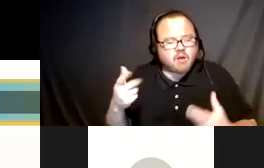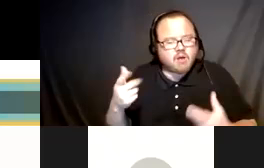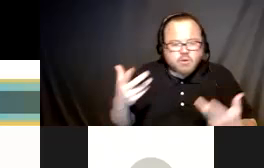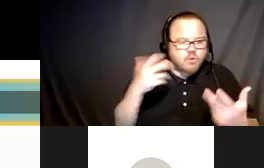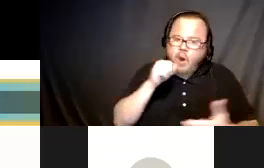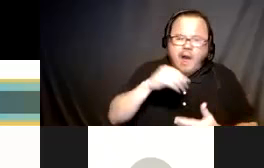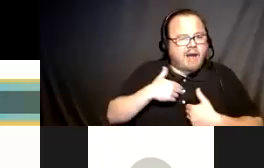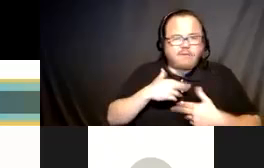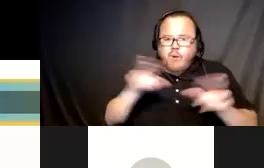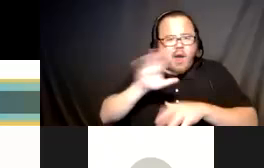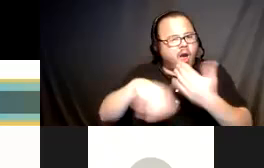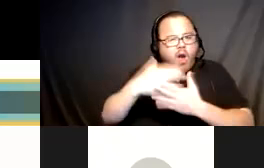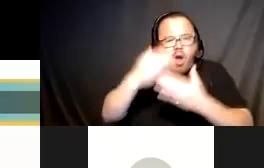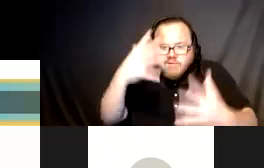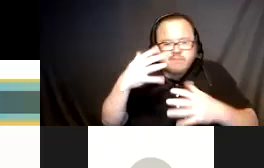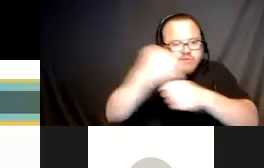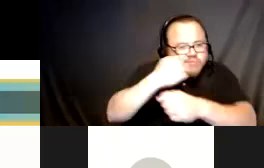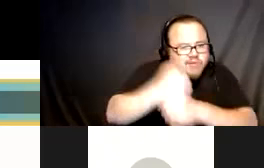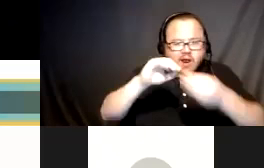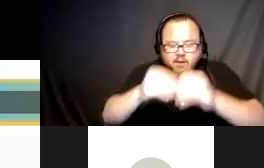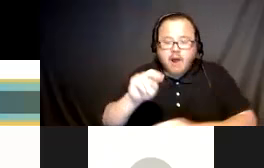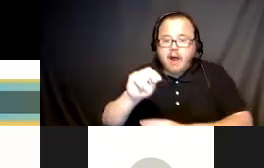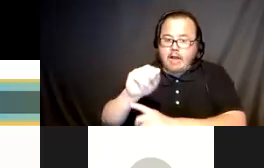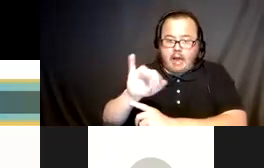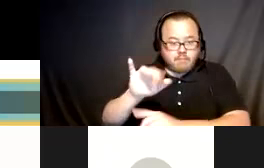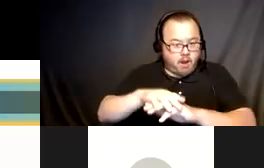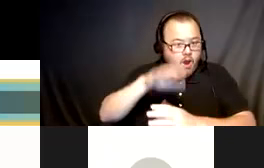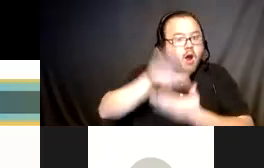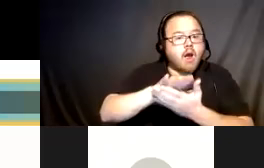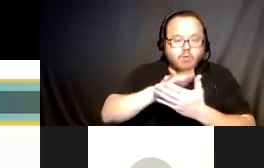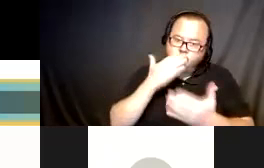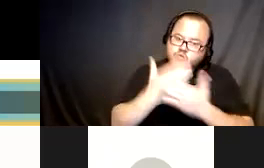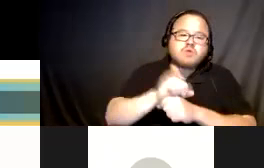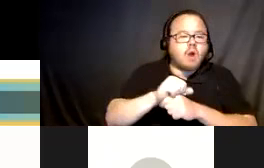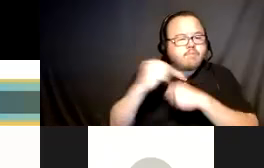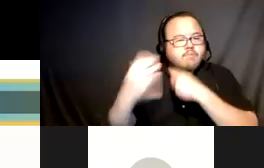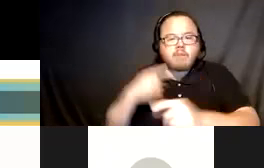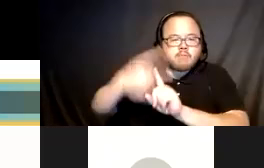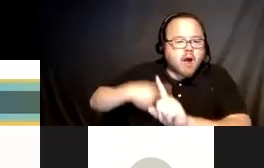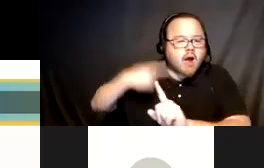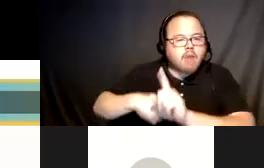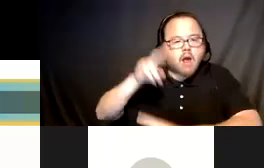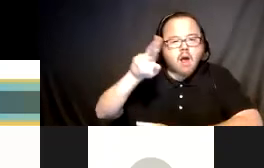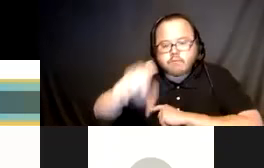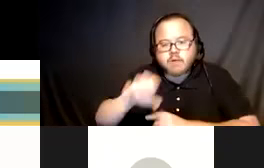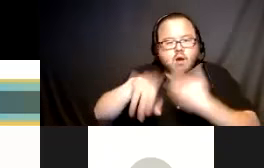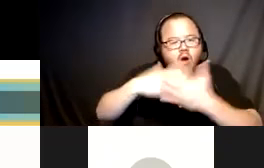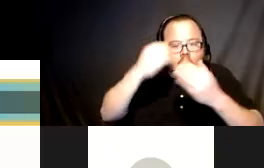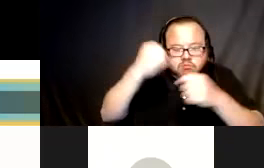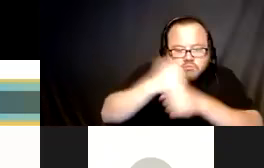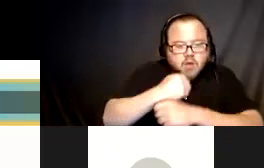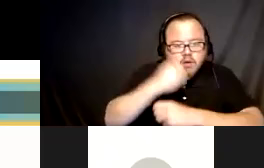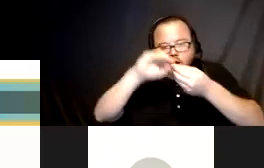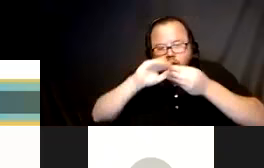all the information and the statistics. So NAMI on campus does a really good job at providing just a month by month, just what to do and